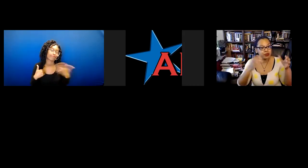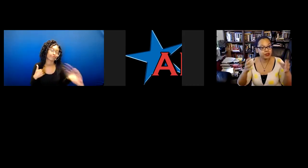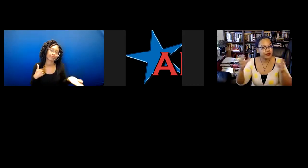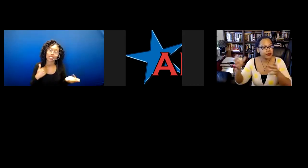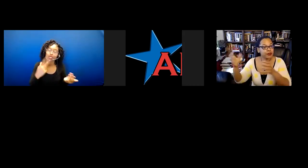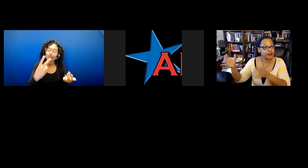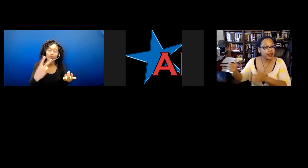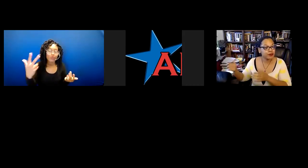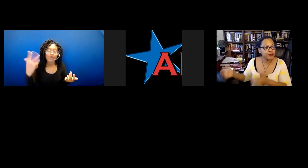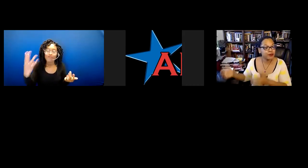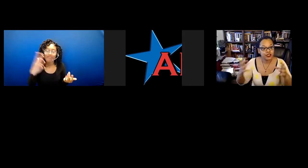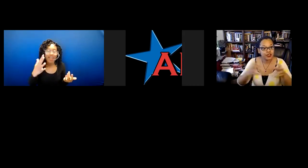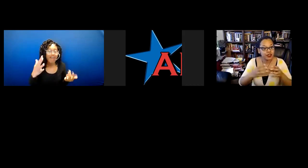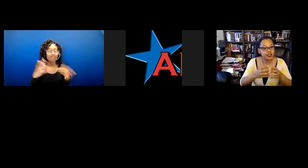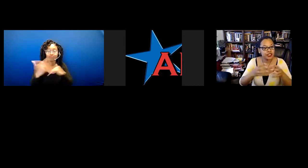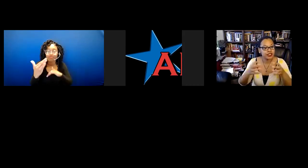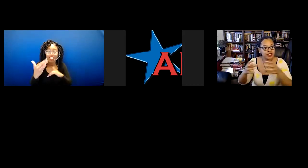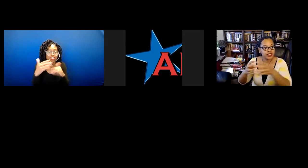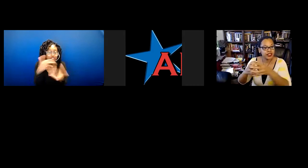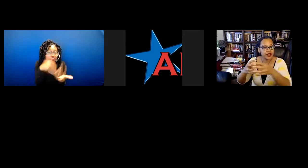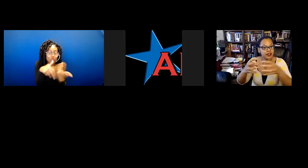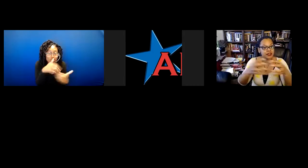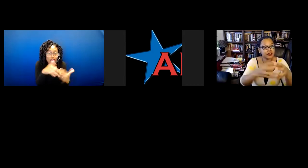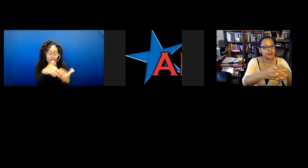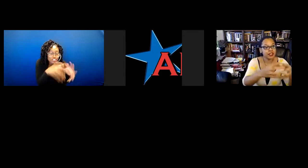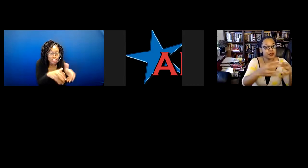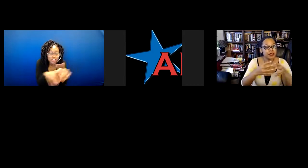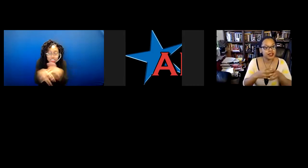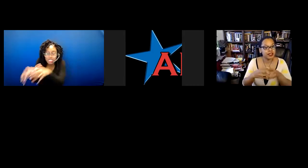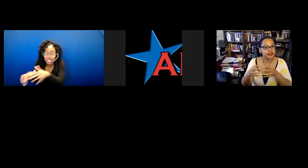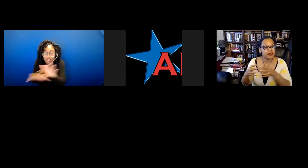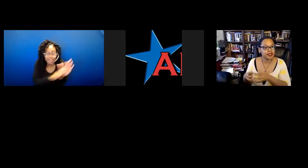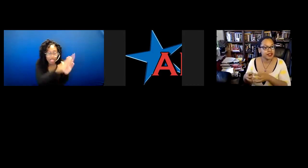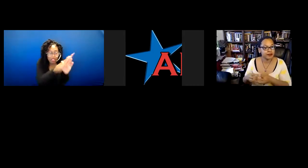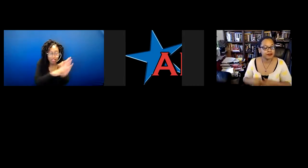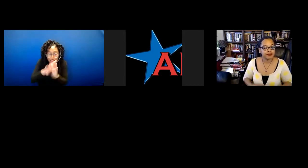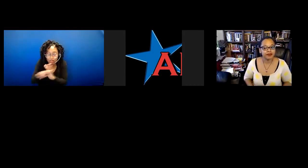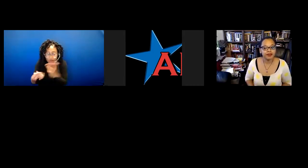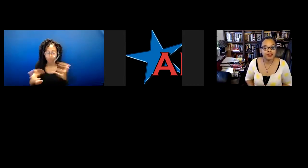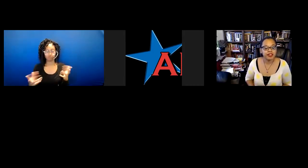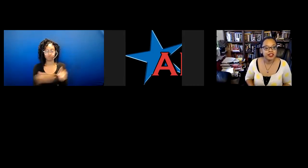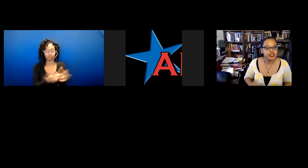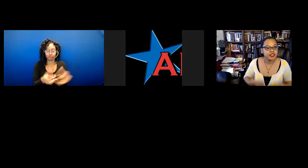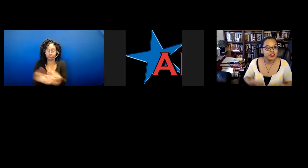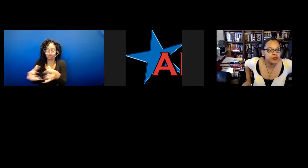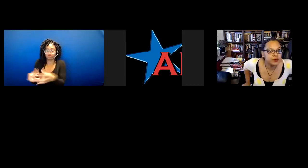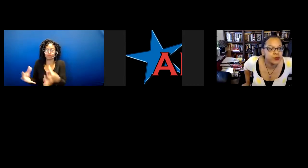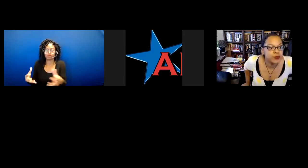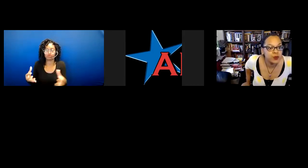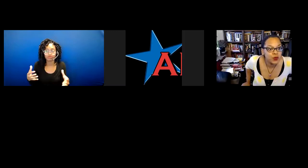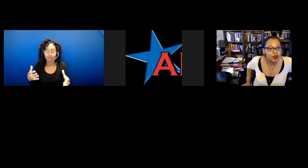2, 3, 4, 5 or more sociologies that developed at any given time. And